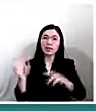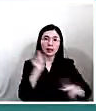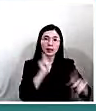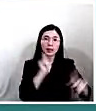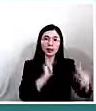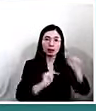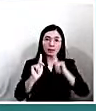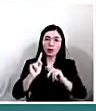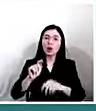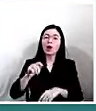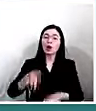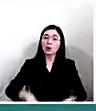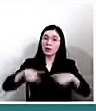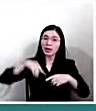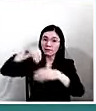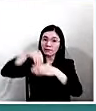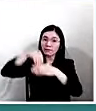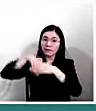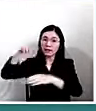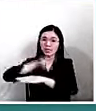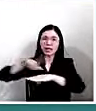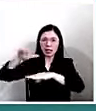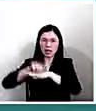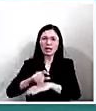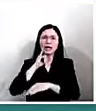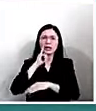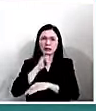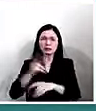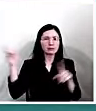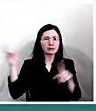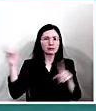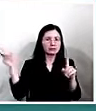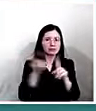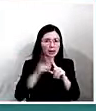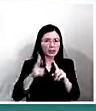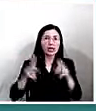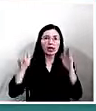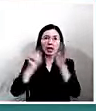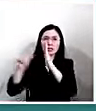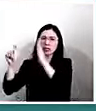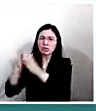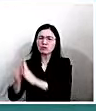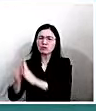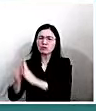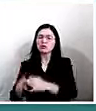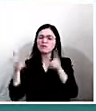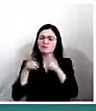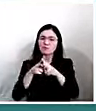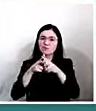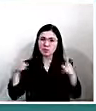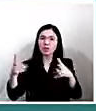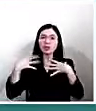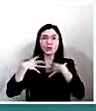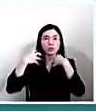living in the land are fierce, and the towns are fortified and very